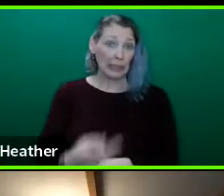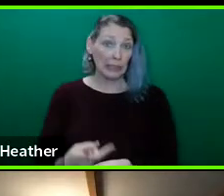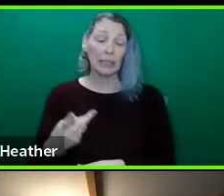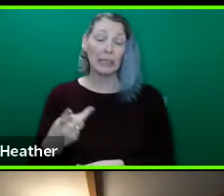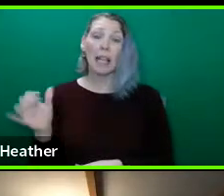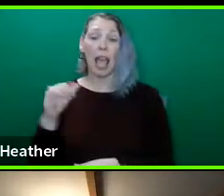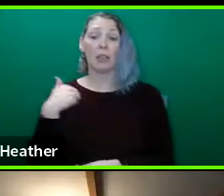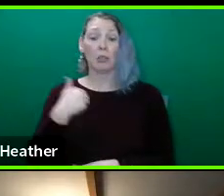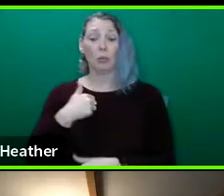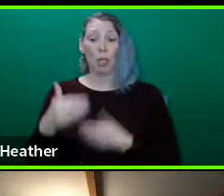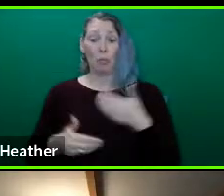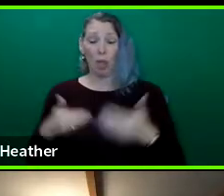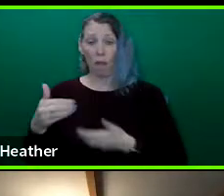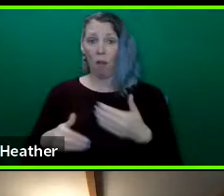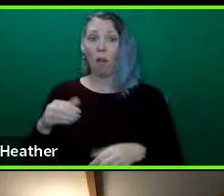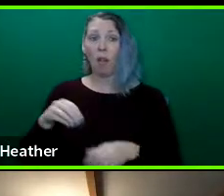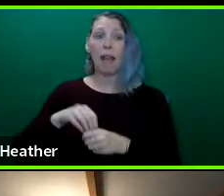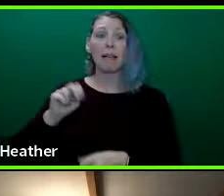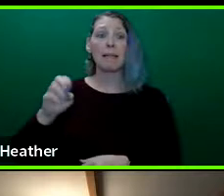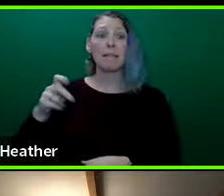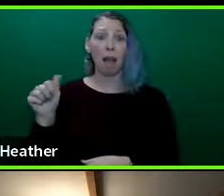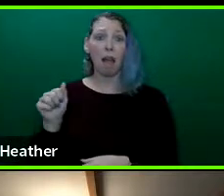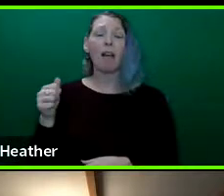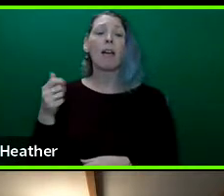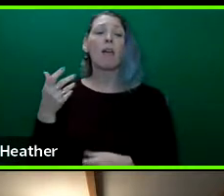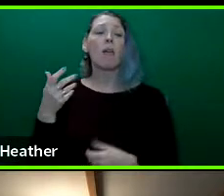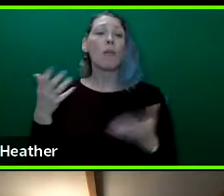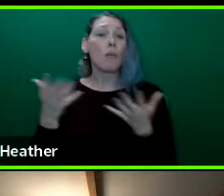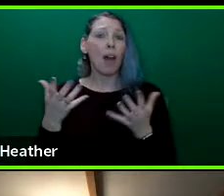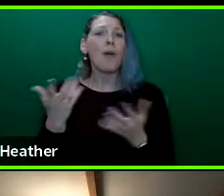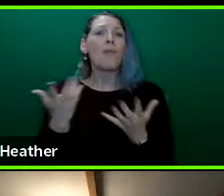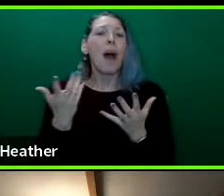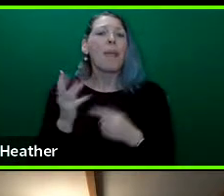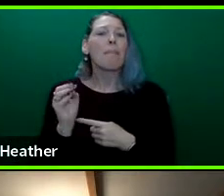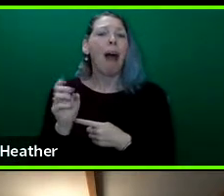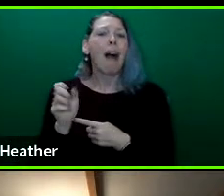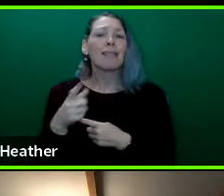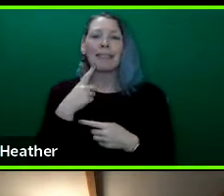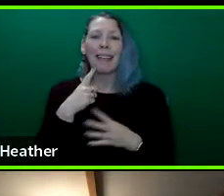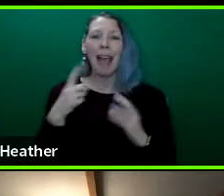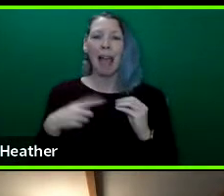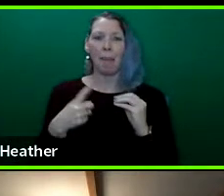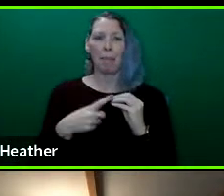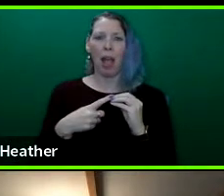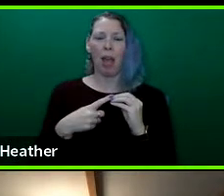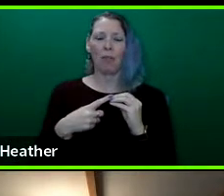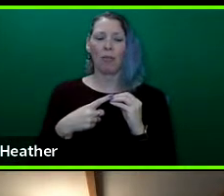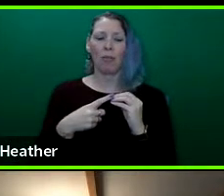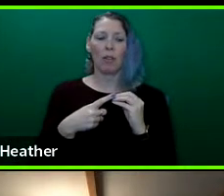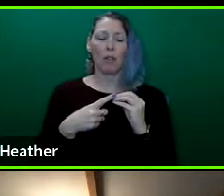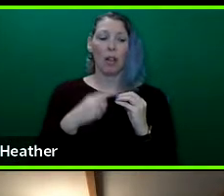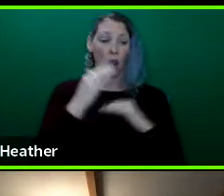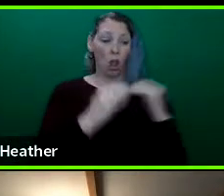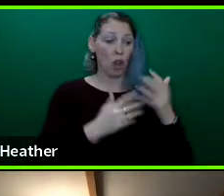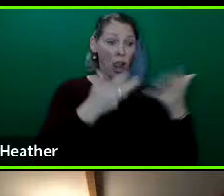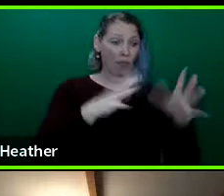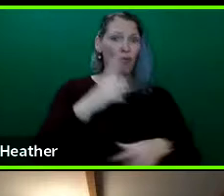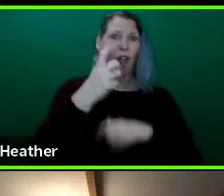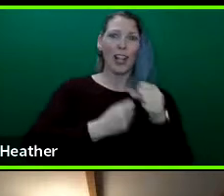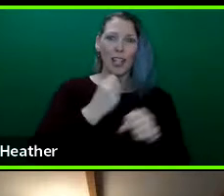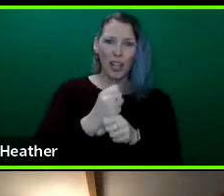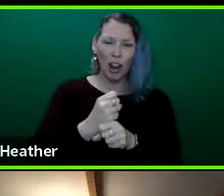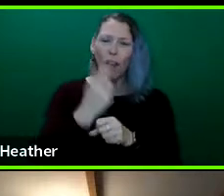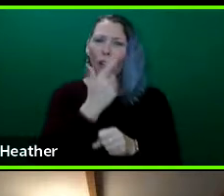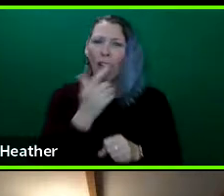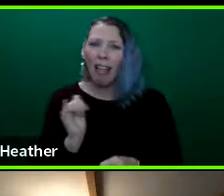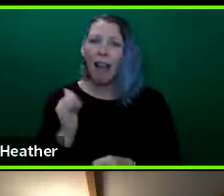as we move forward in NEPA, is what's the model say about the year after construction, 5 years after construction,